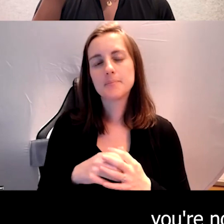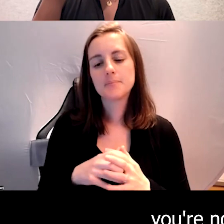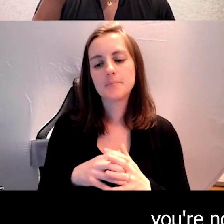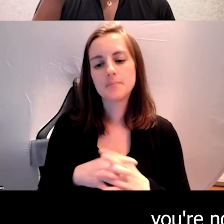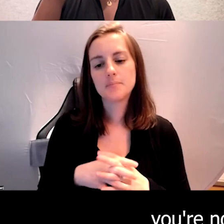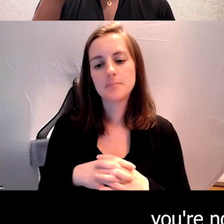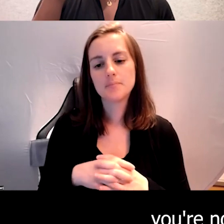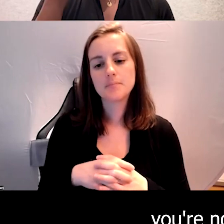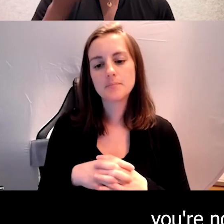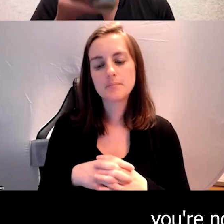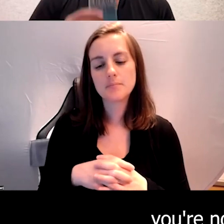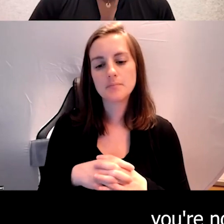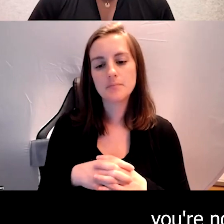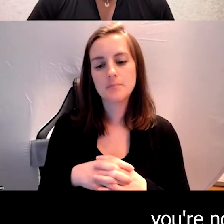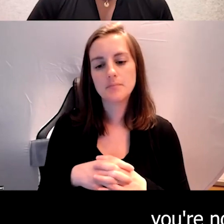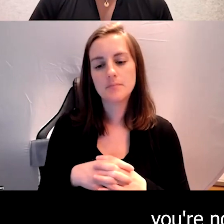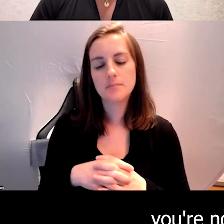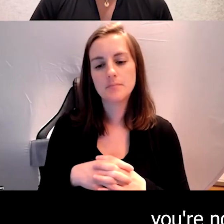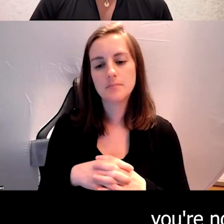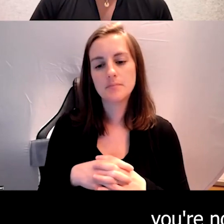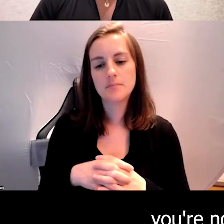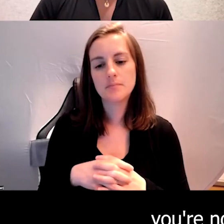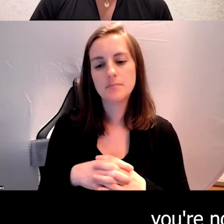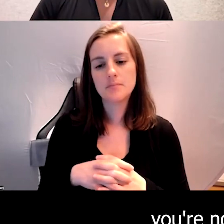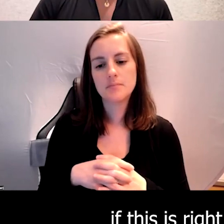you're not entirely sure,